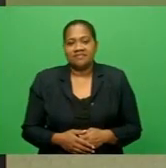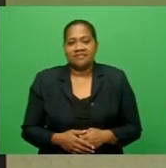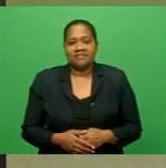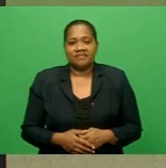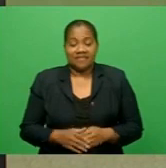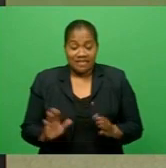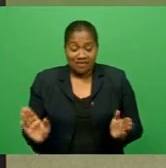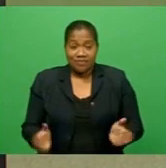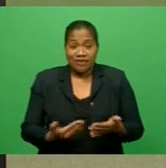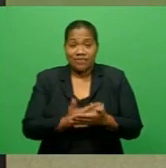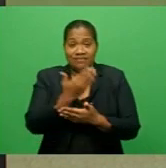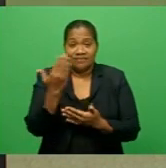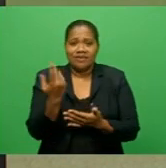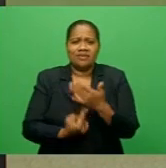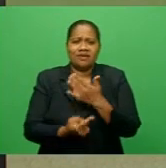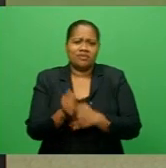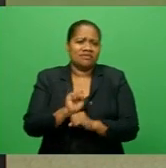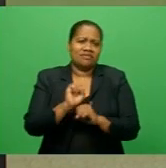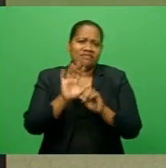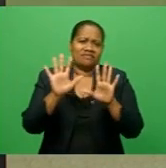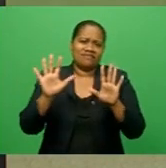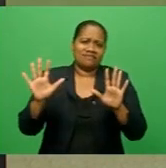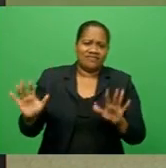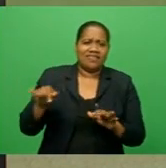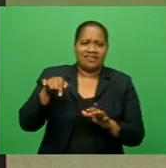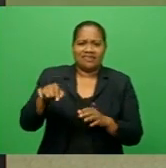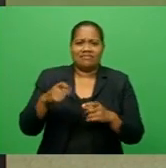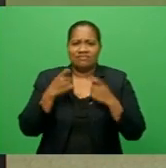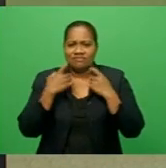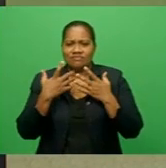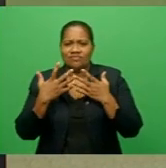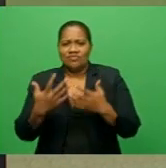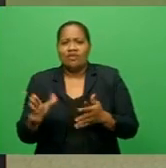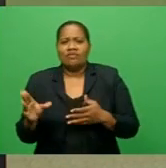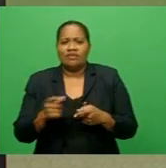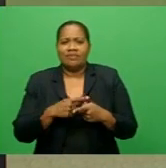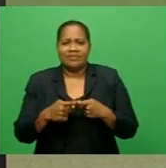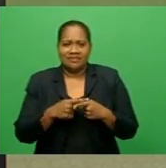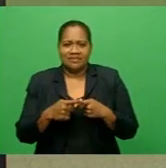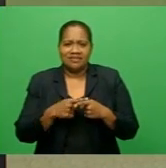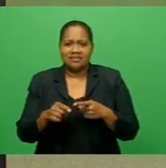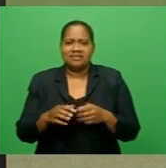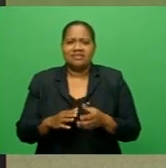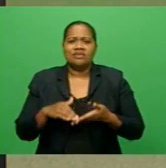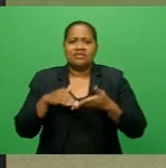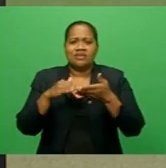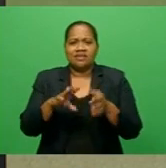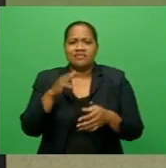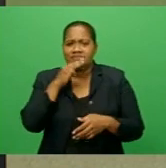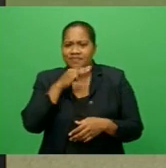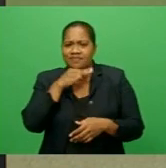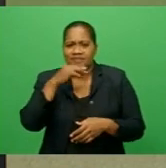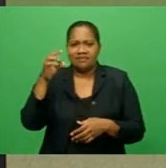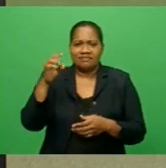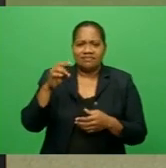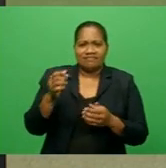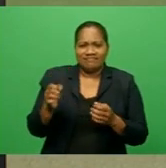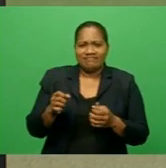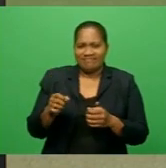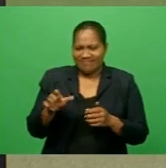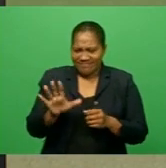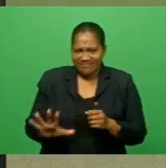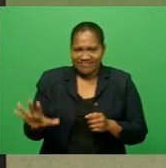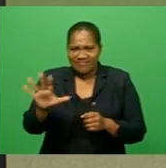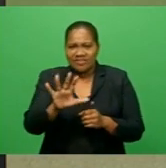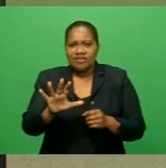In the play of the day, a fine all-round display from England's Nat Skivers held Melbourne Stars to a place in the Women's Big Bash final